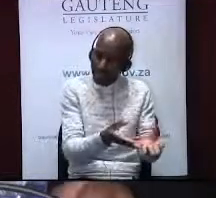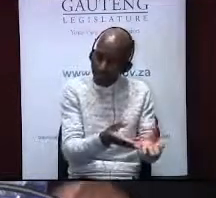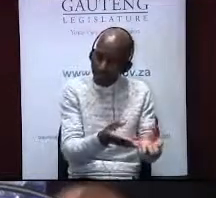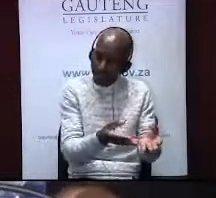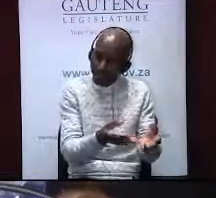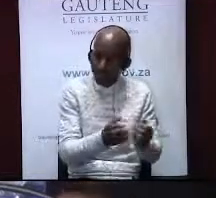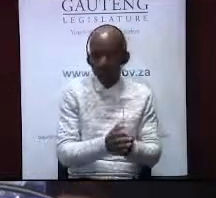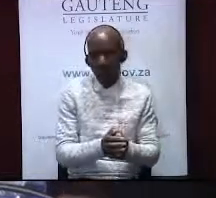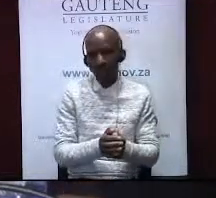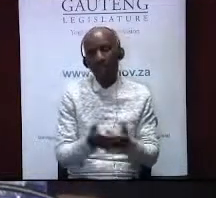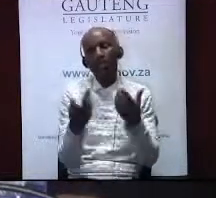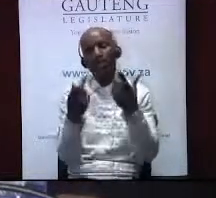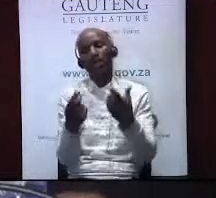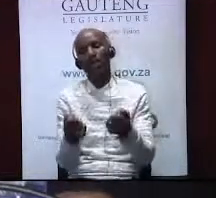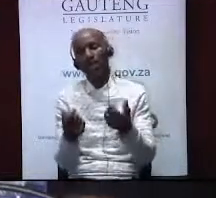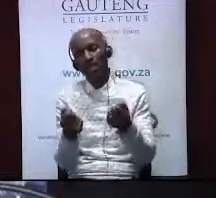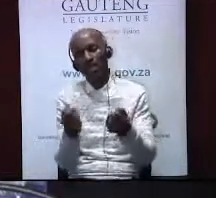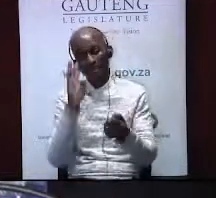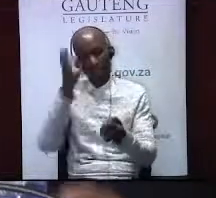brown envelope,